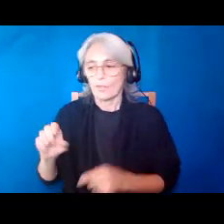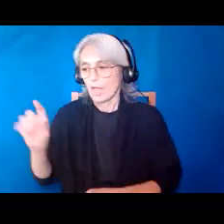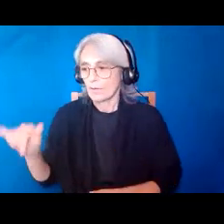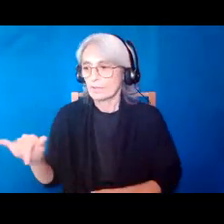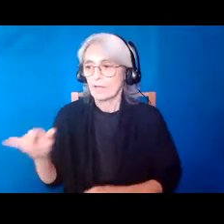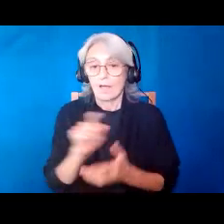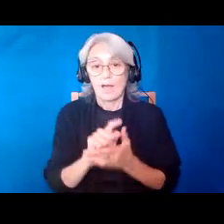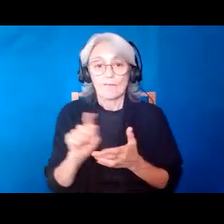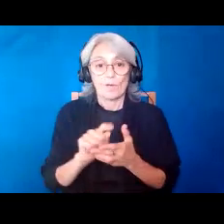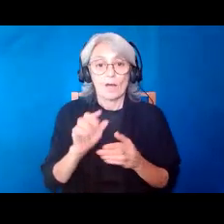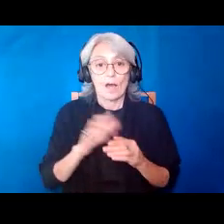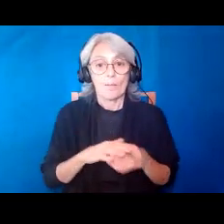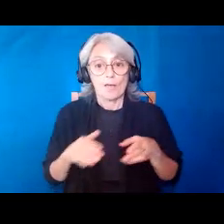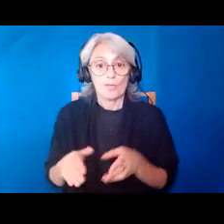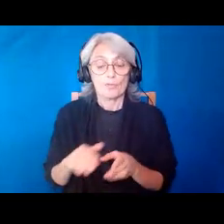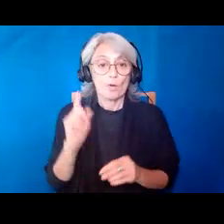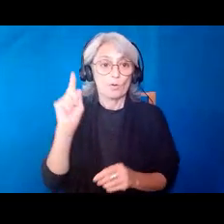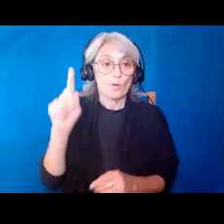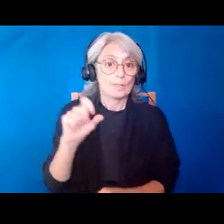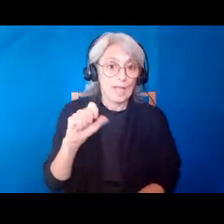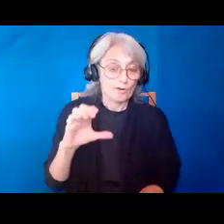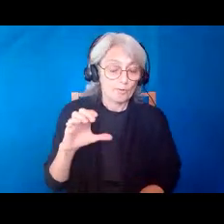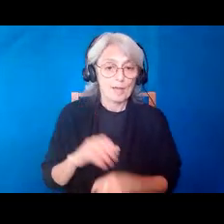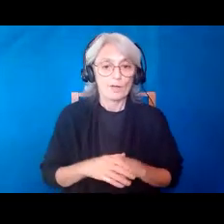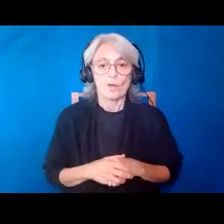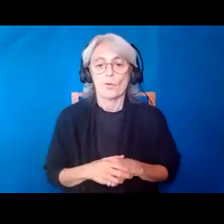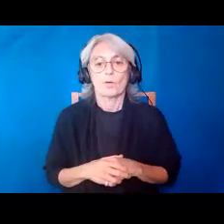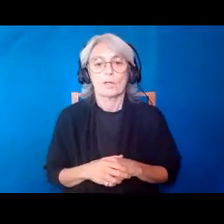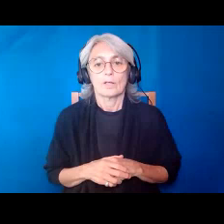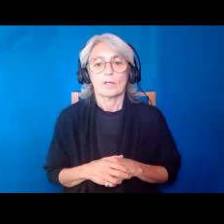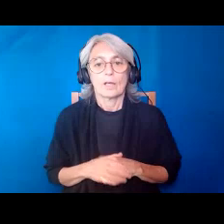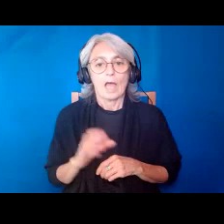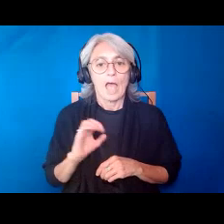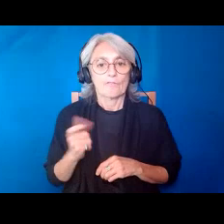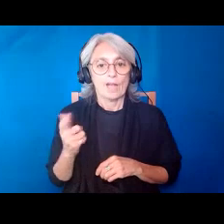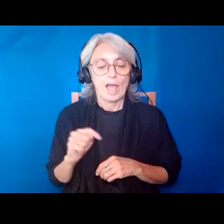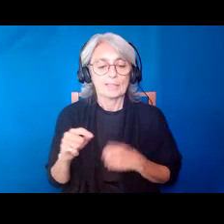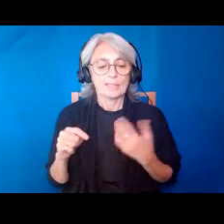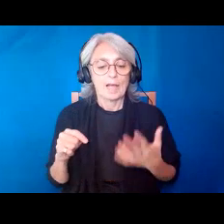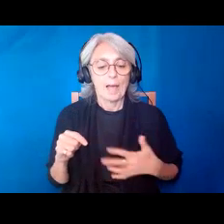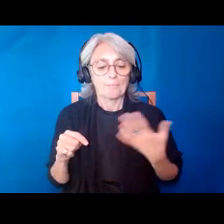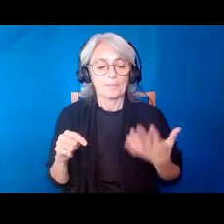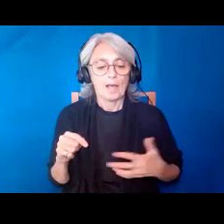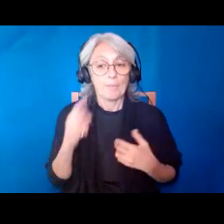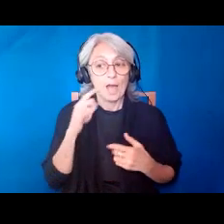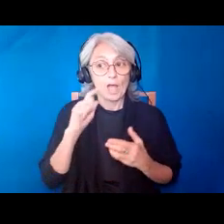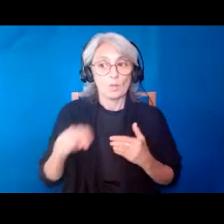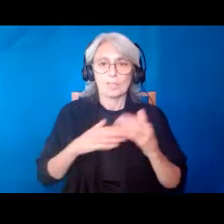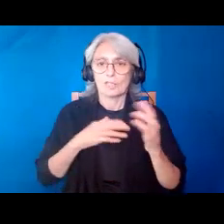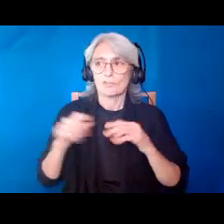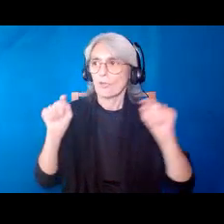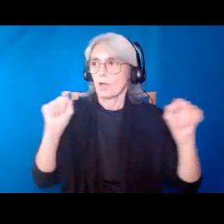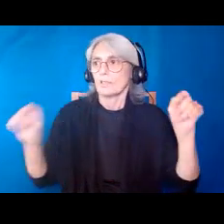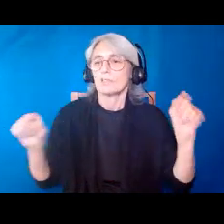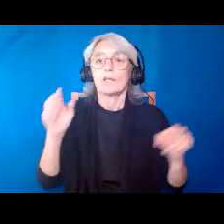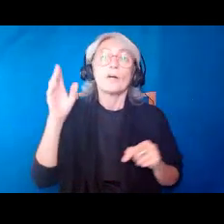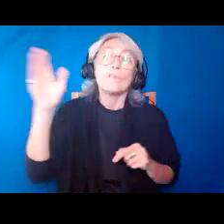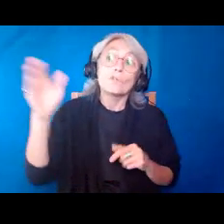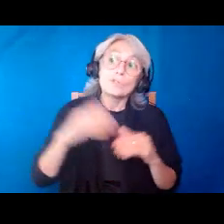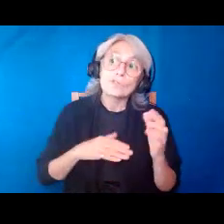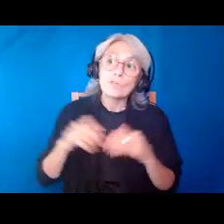on the road to go to Sacramento, I see every exit. I see the construction that's happening or the future construction that needs to happen